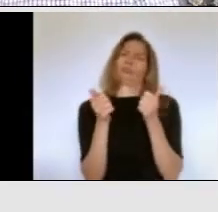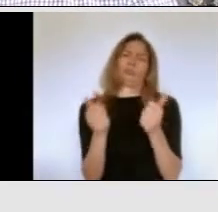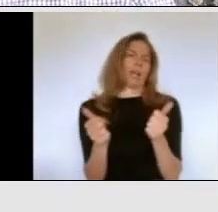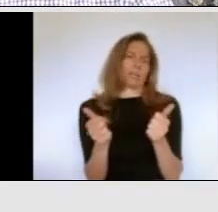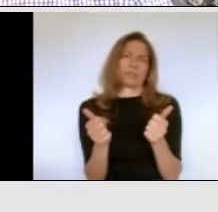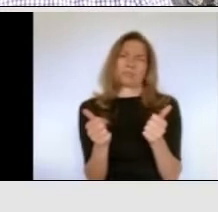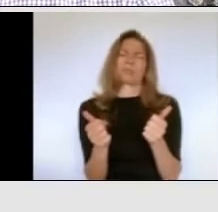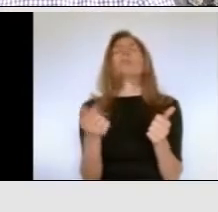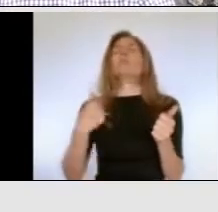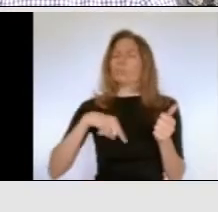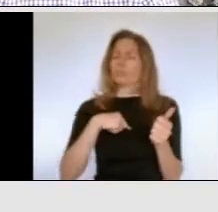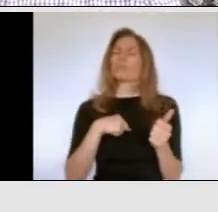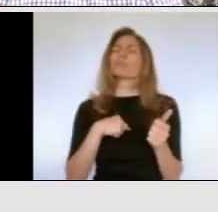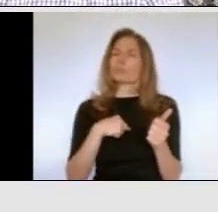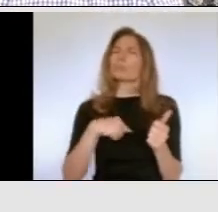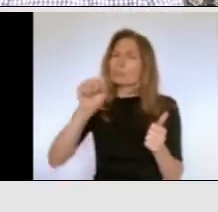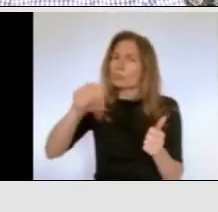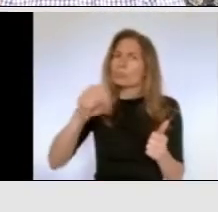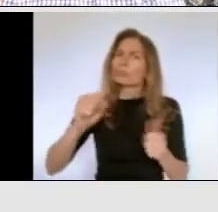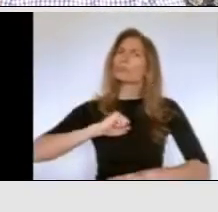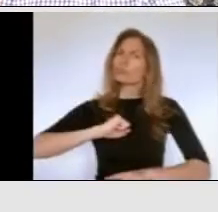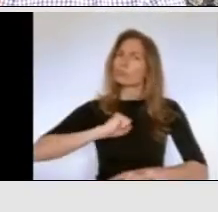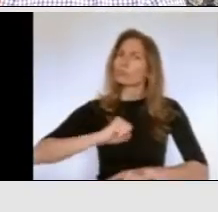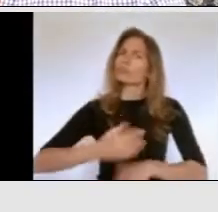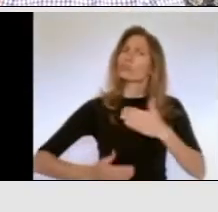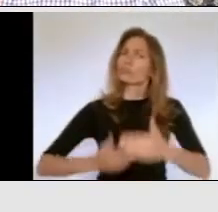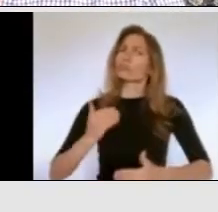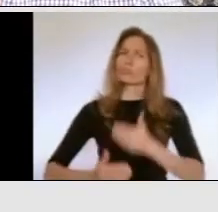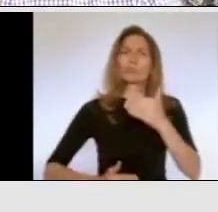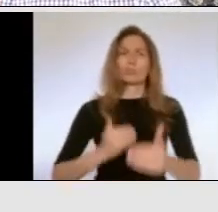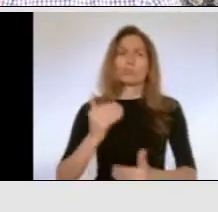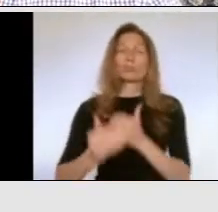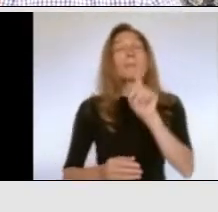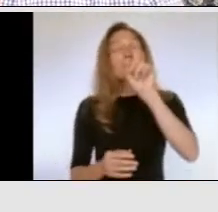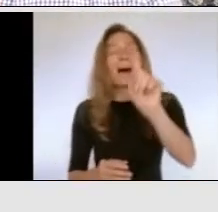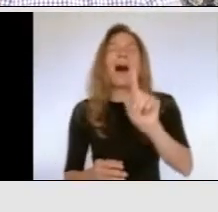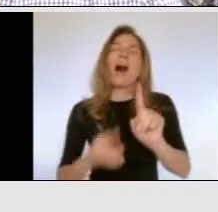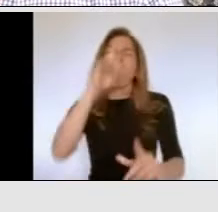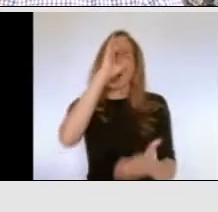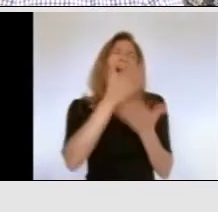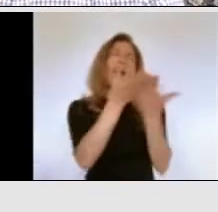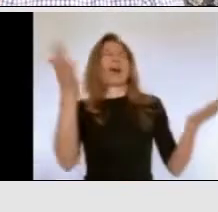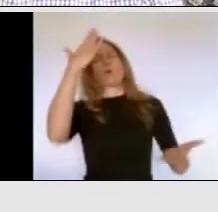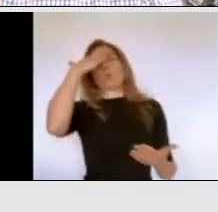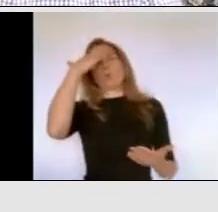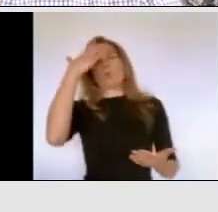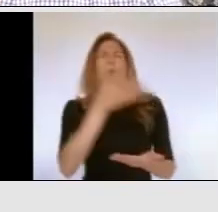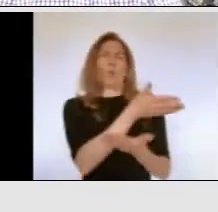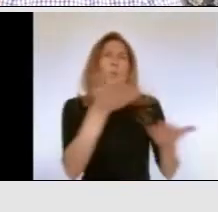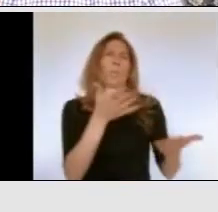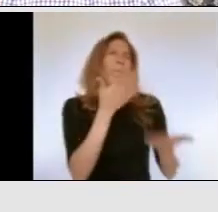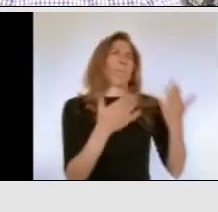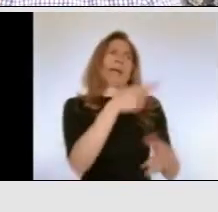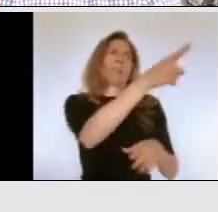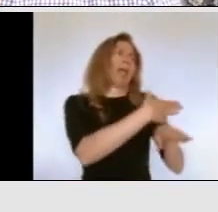okay. We want to maintain the momentum, but we also want to be realistic and flexible around what people